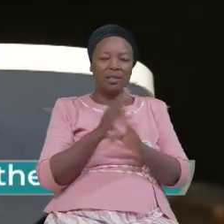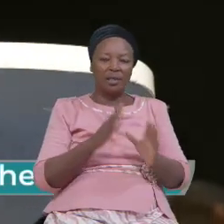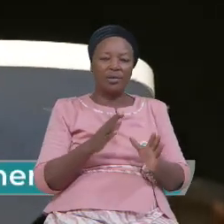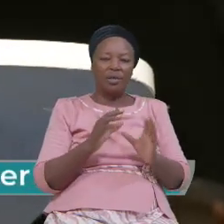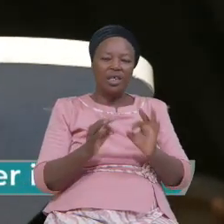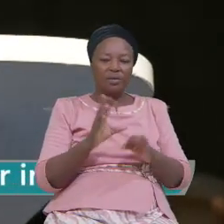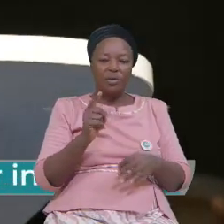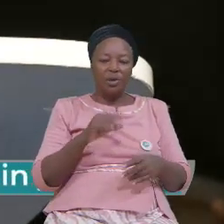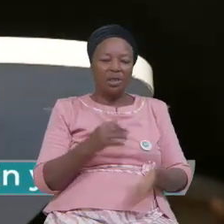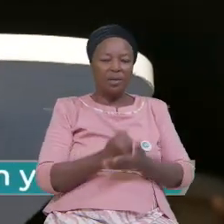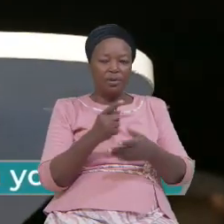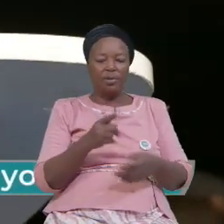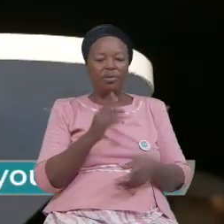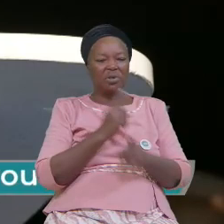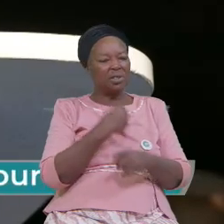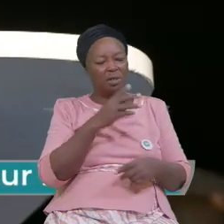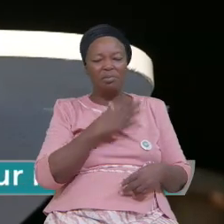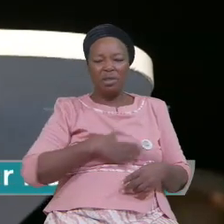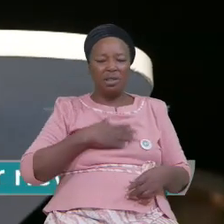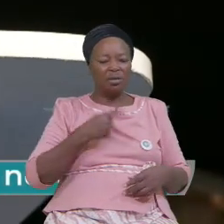are one of the candidates of heaven.